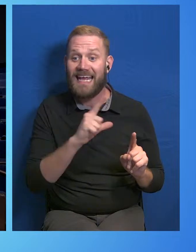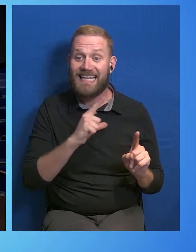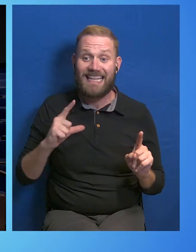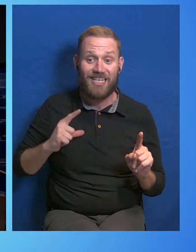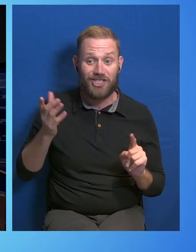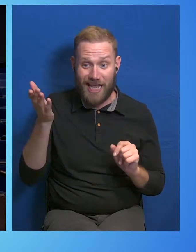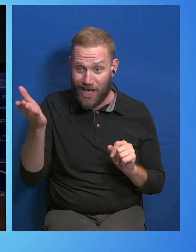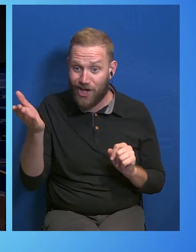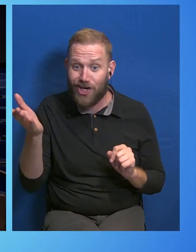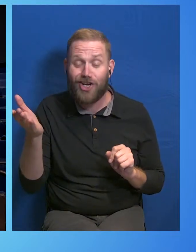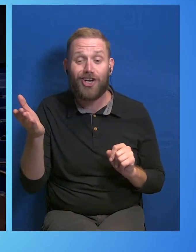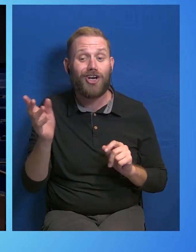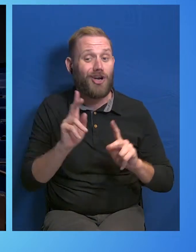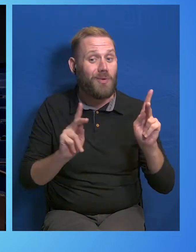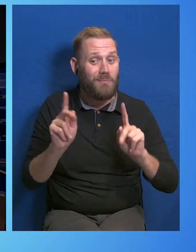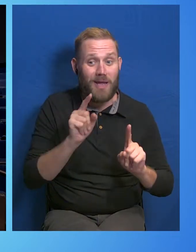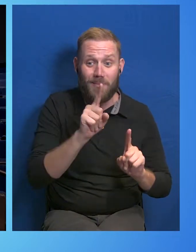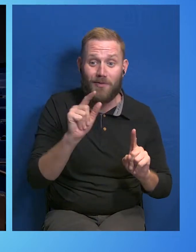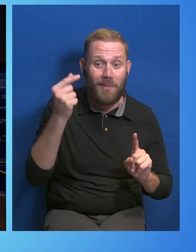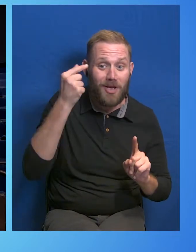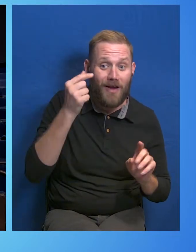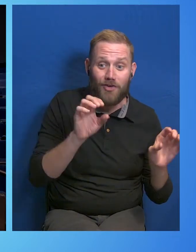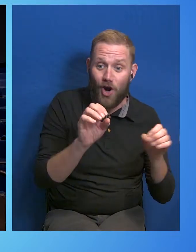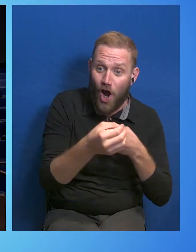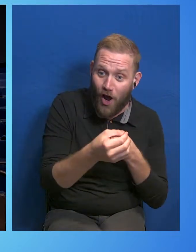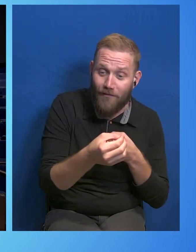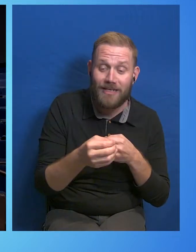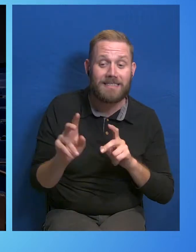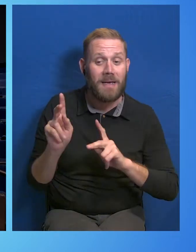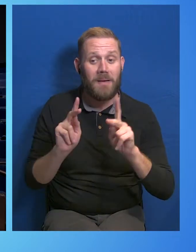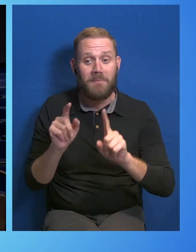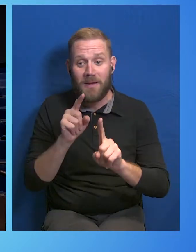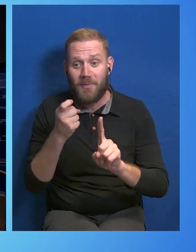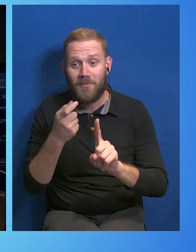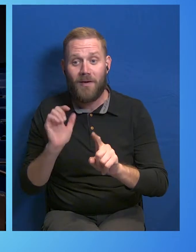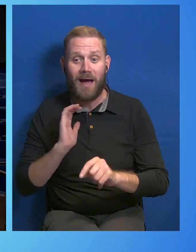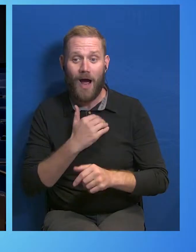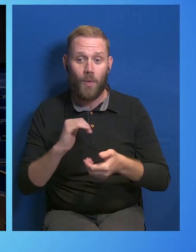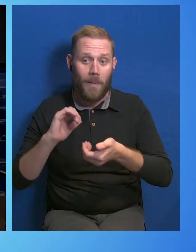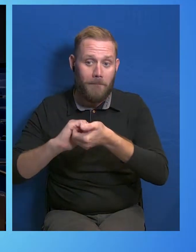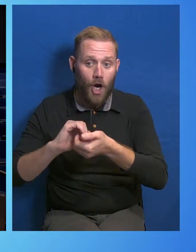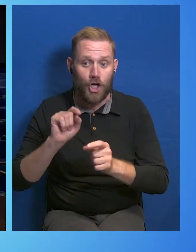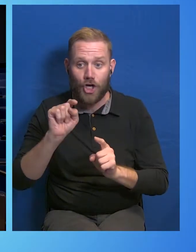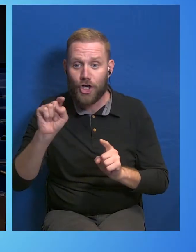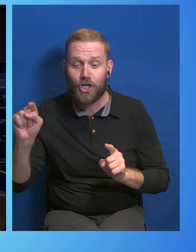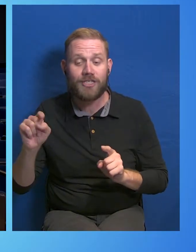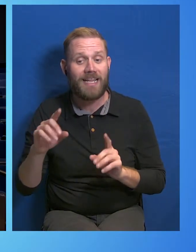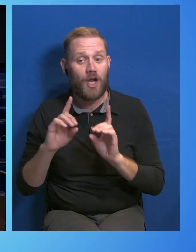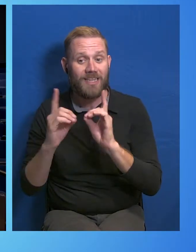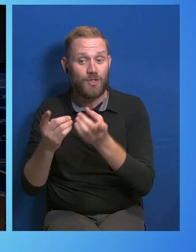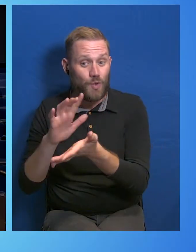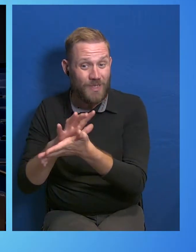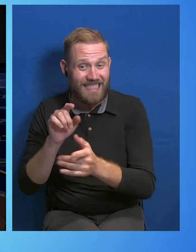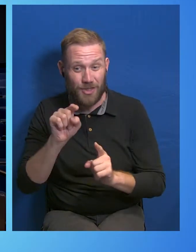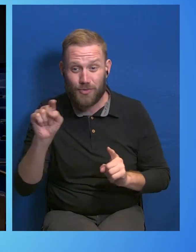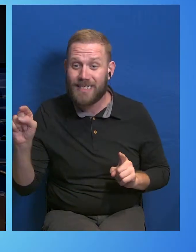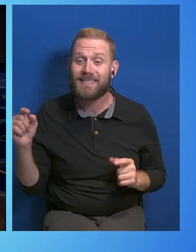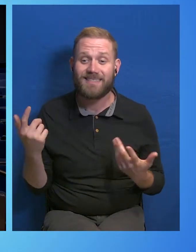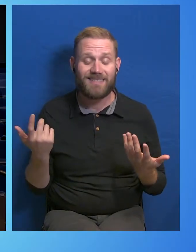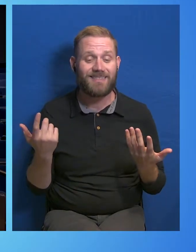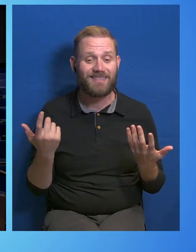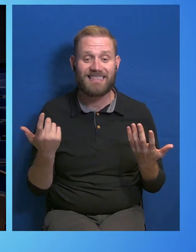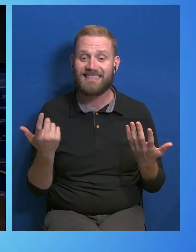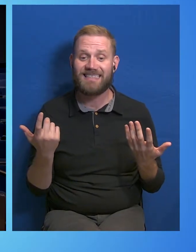legislature, stakeholders in the governor's office, stakeholders with our partners out in the school districts,